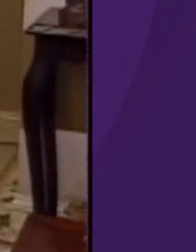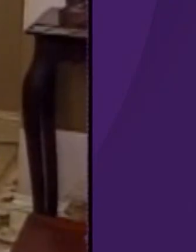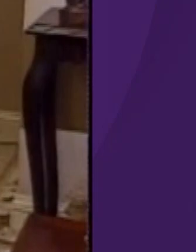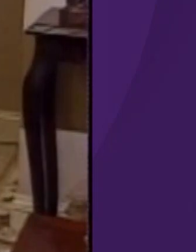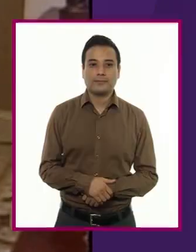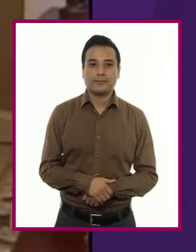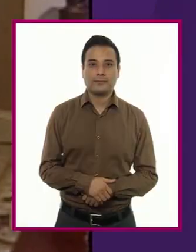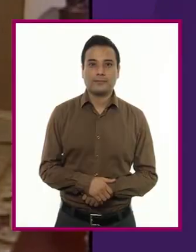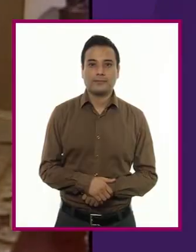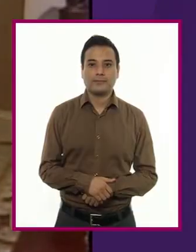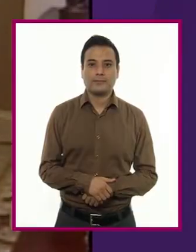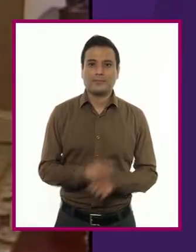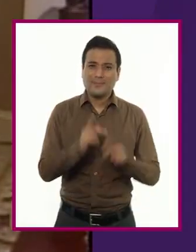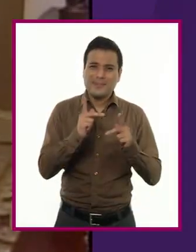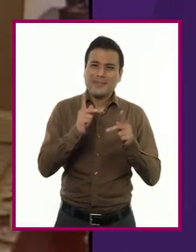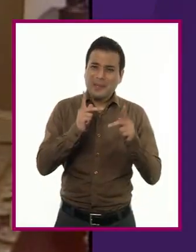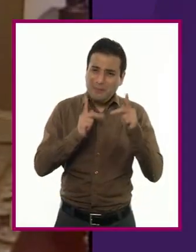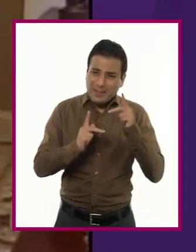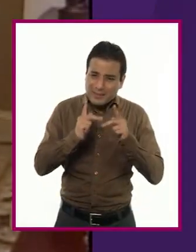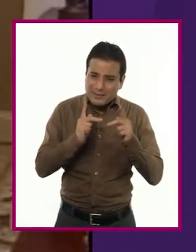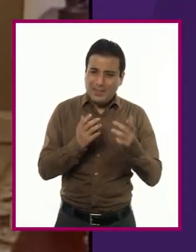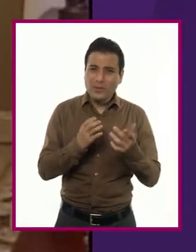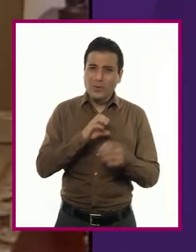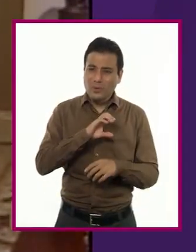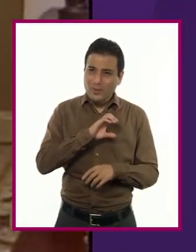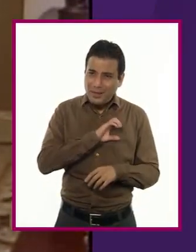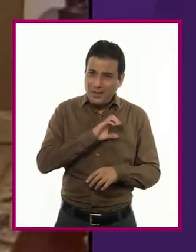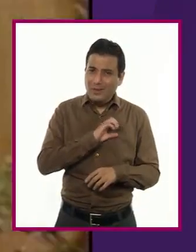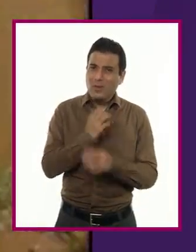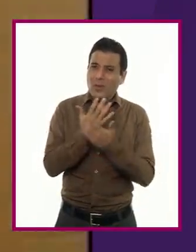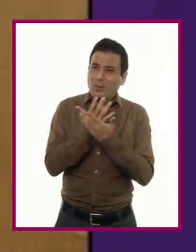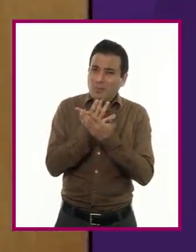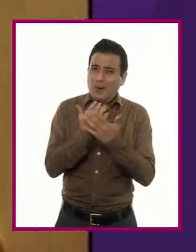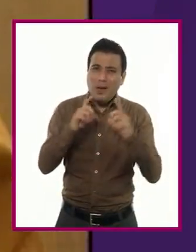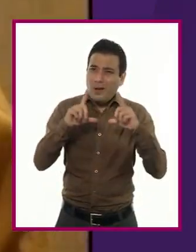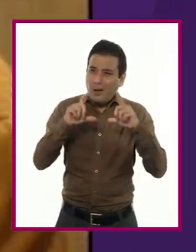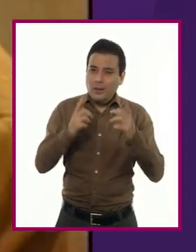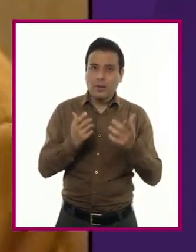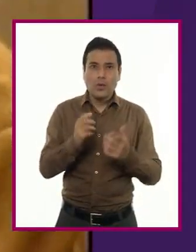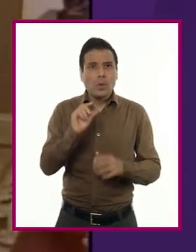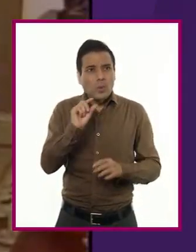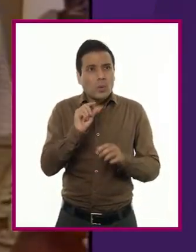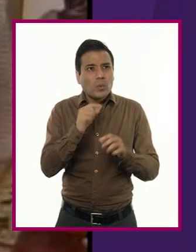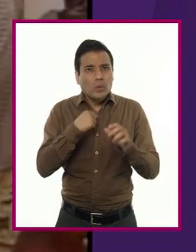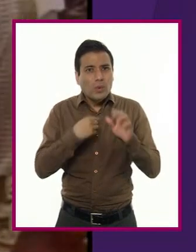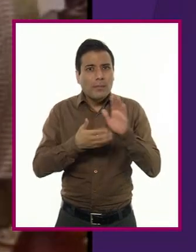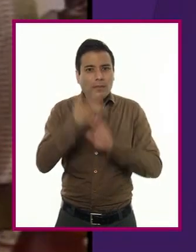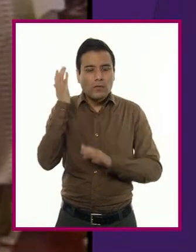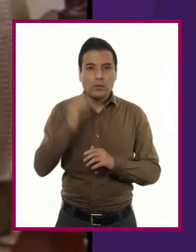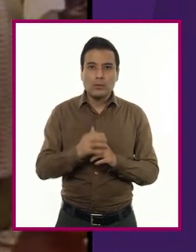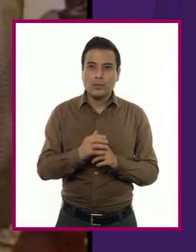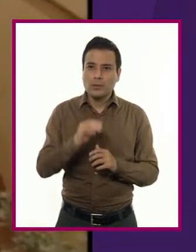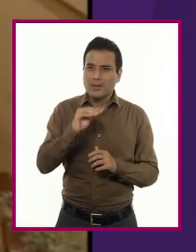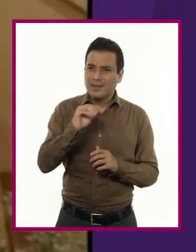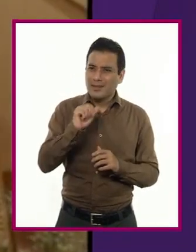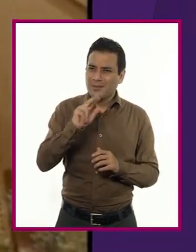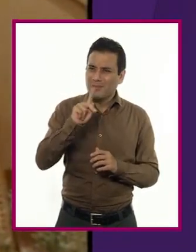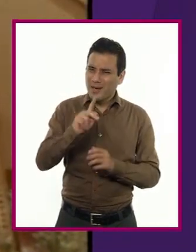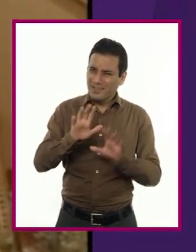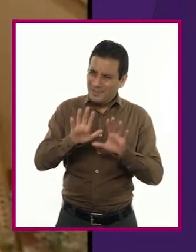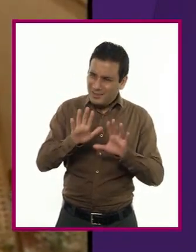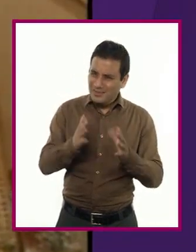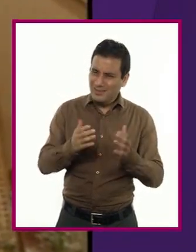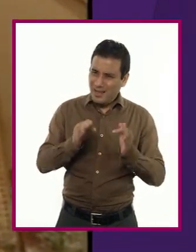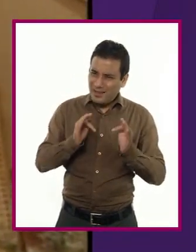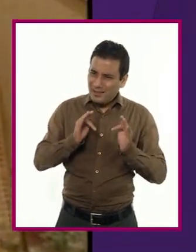No, Ryan, please, Mr. Griffin, we'll take some pictures. Oh, Ryan, I have to go. Mark, they won't take very